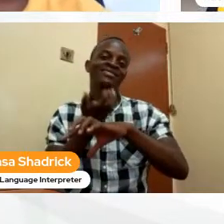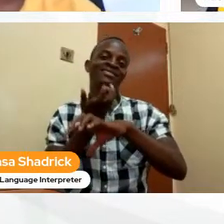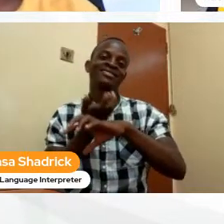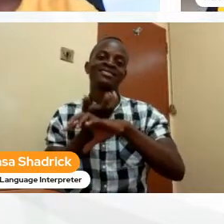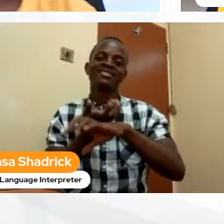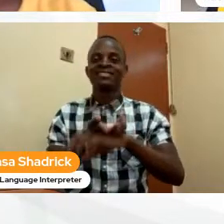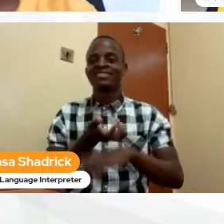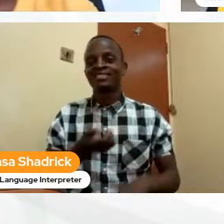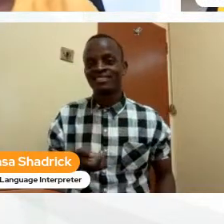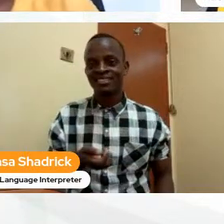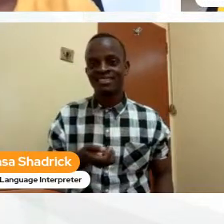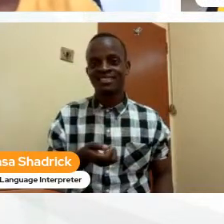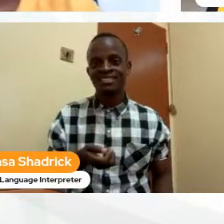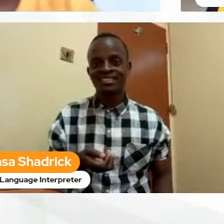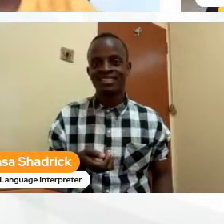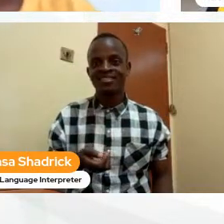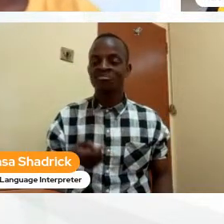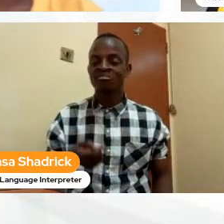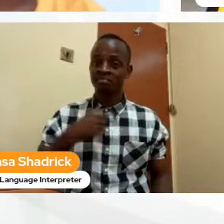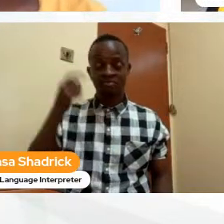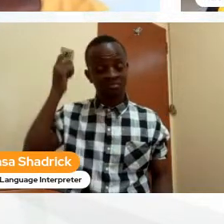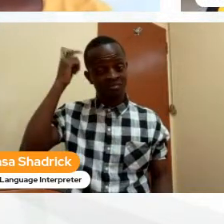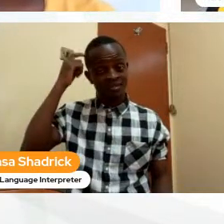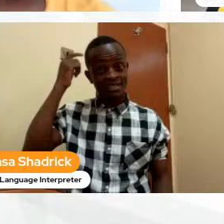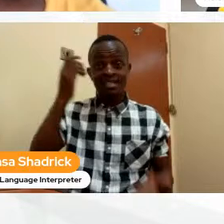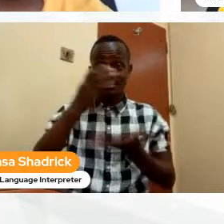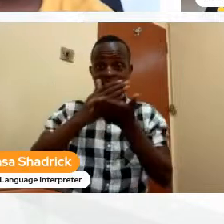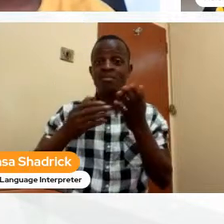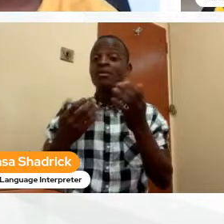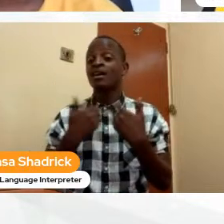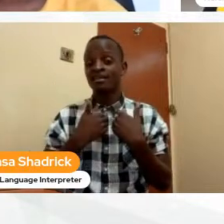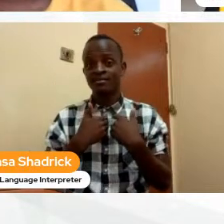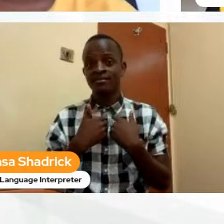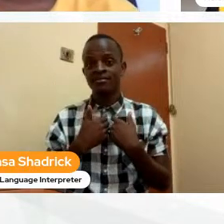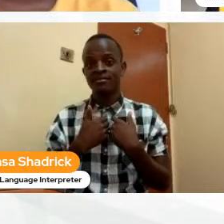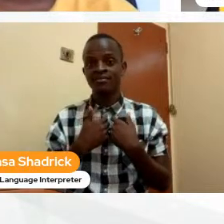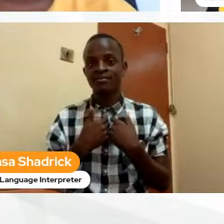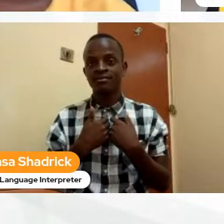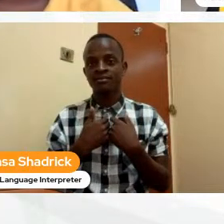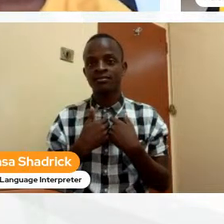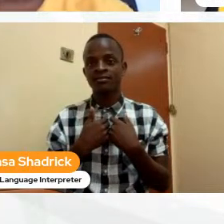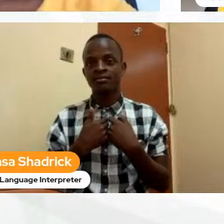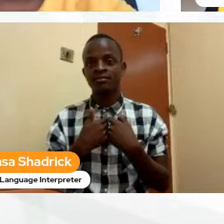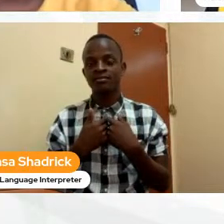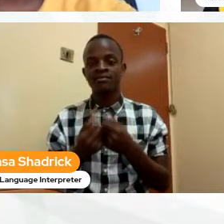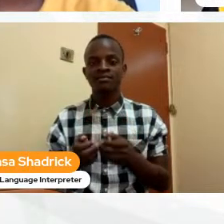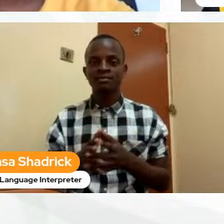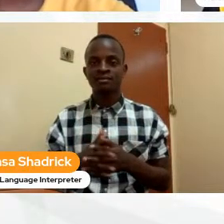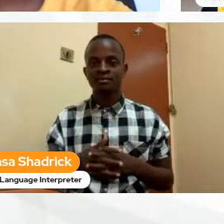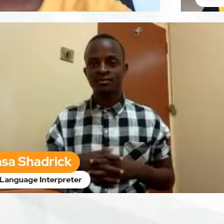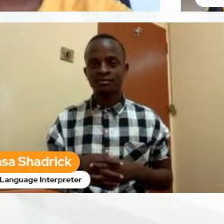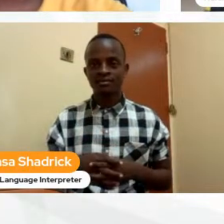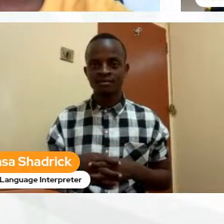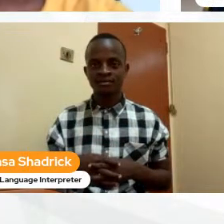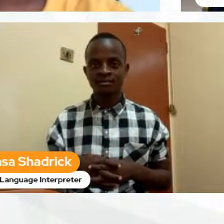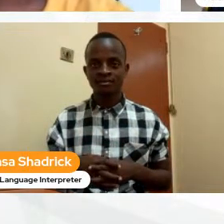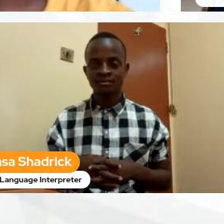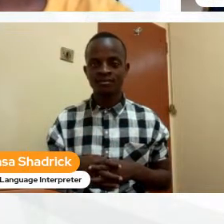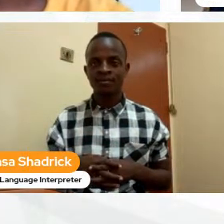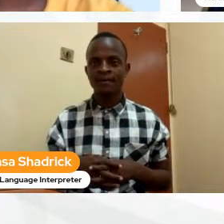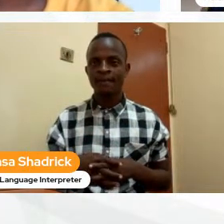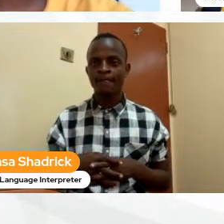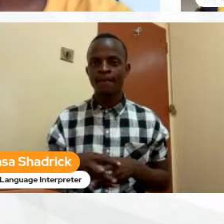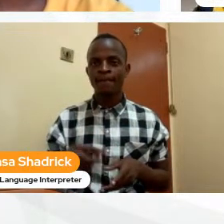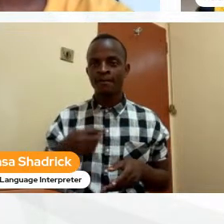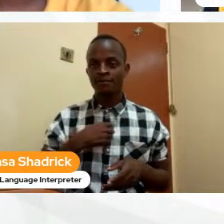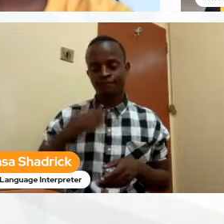there are people in But you mind can I still have. send through that nomination for someone else, Yeah, yeah? yeah, sure. Actually, I have one in